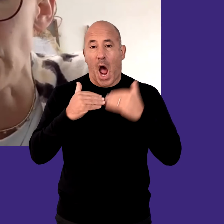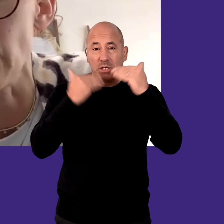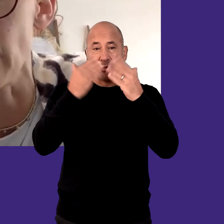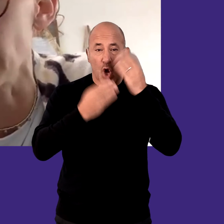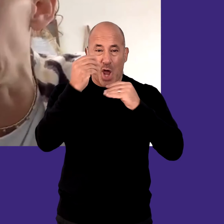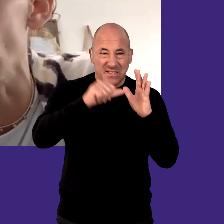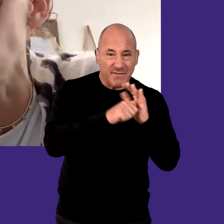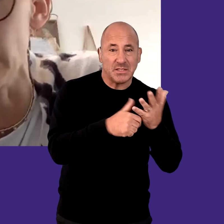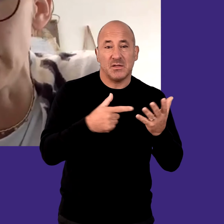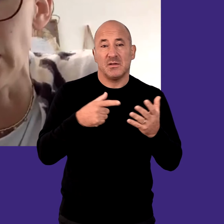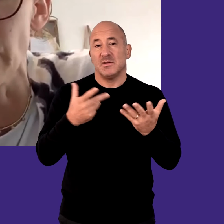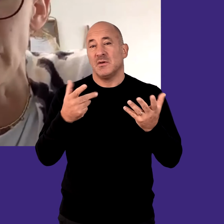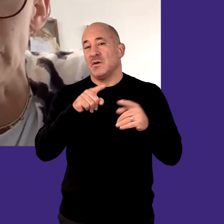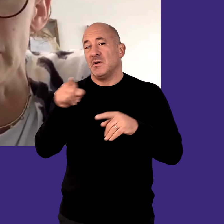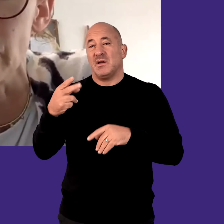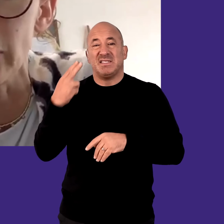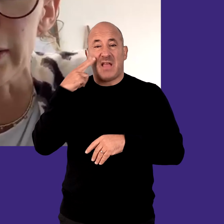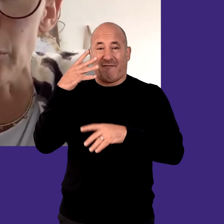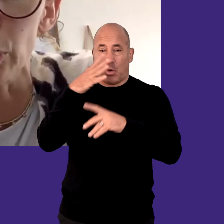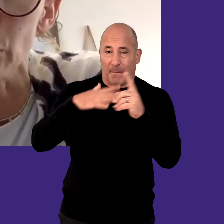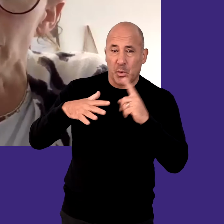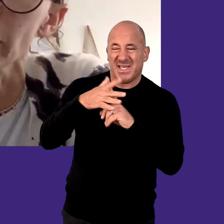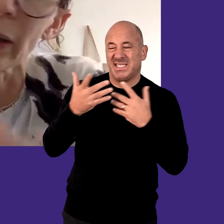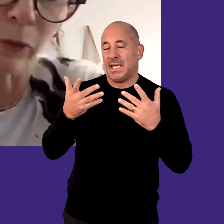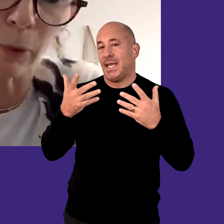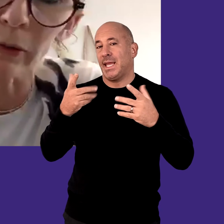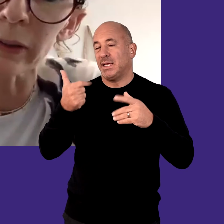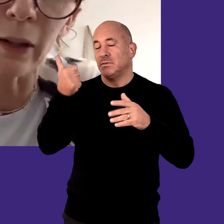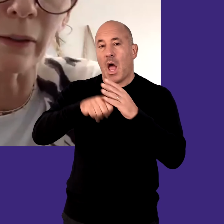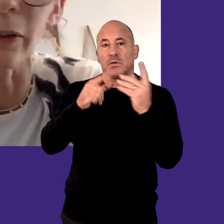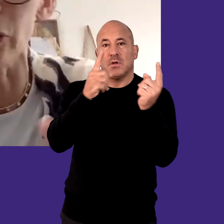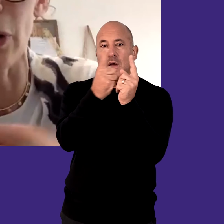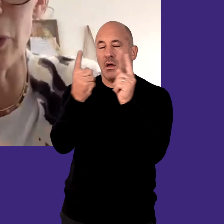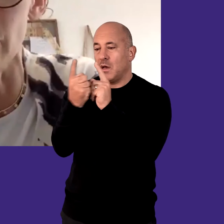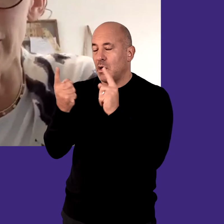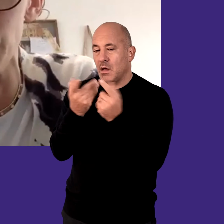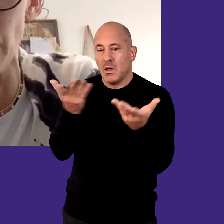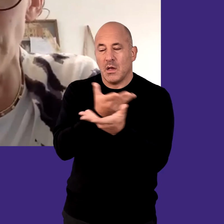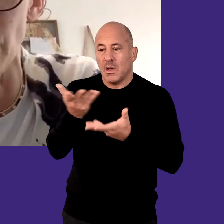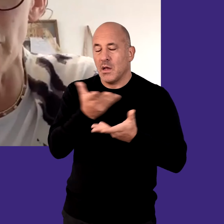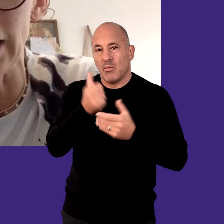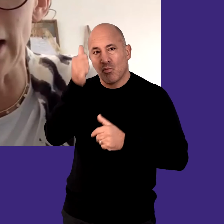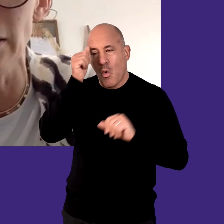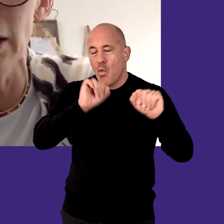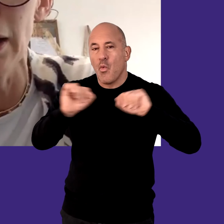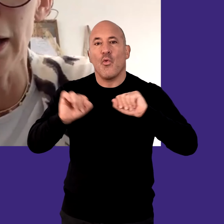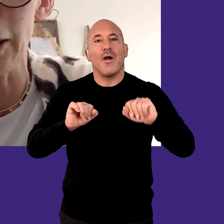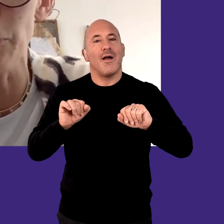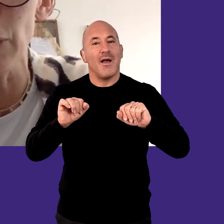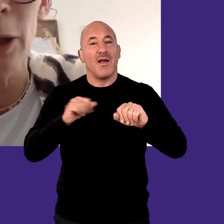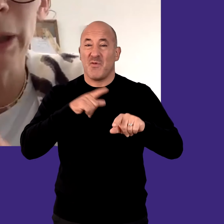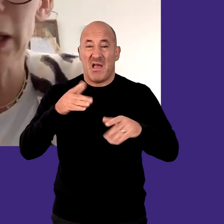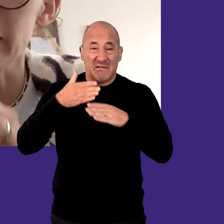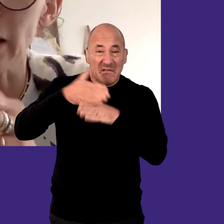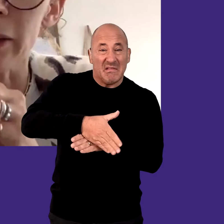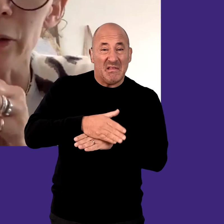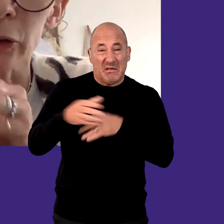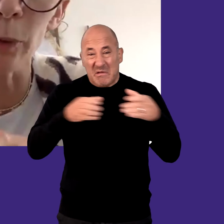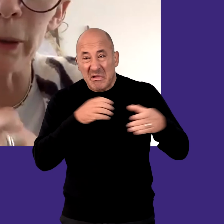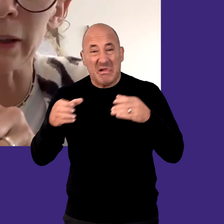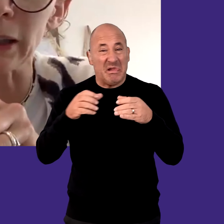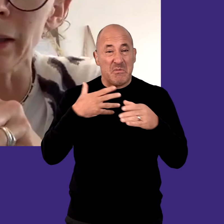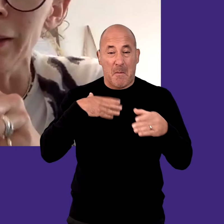So, you know, the adults with learning difficulties, for example, or the Deaf Community Centre, to start talking to one another again, because